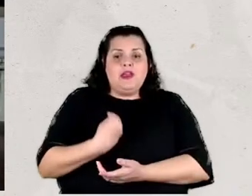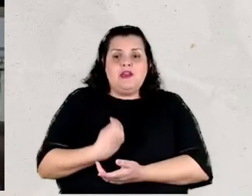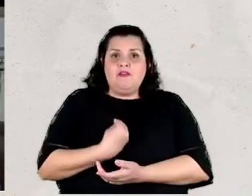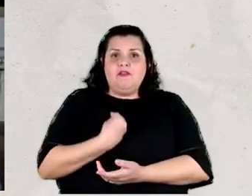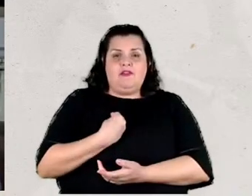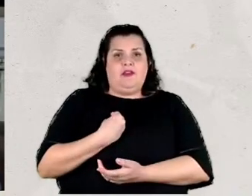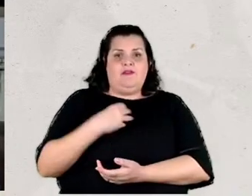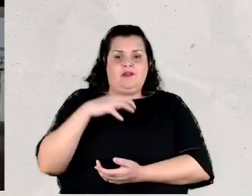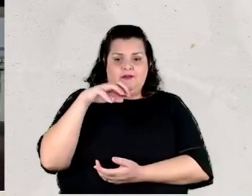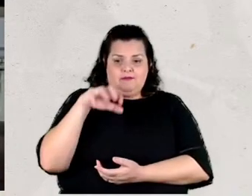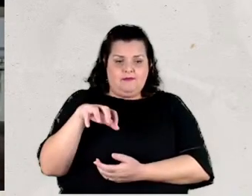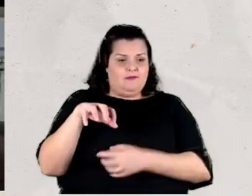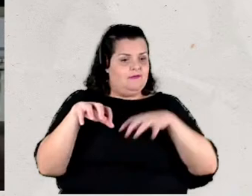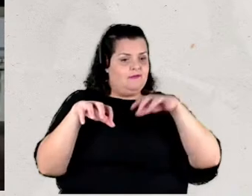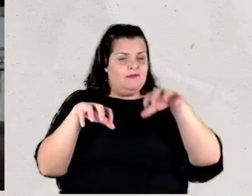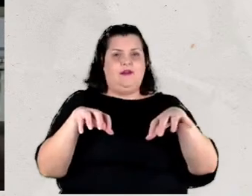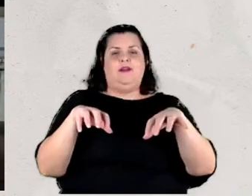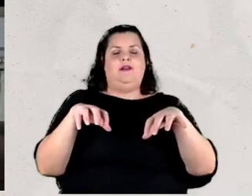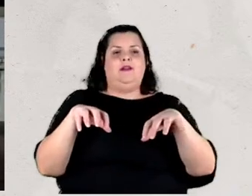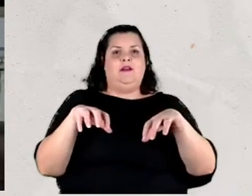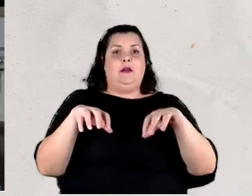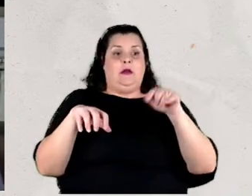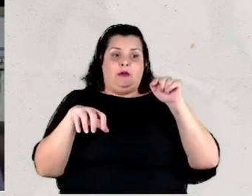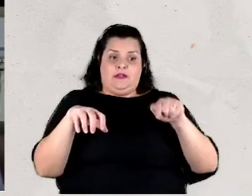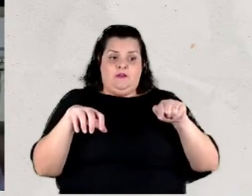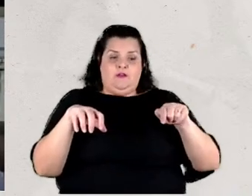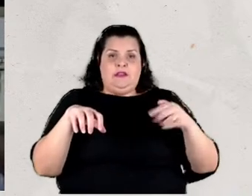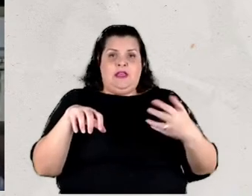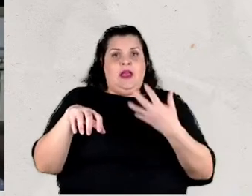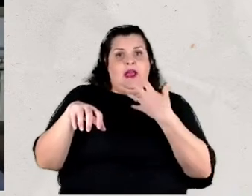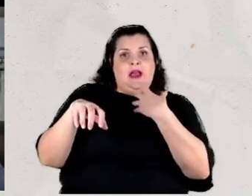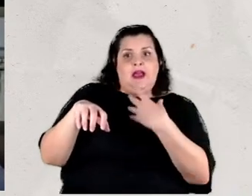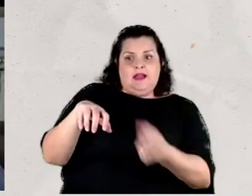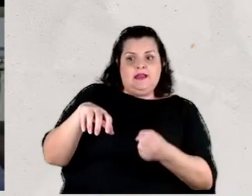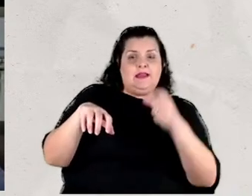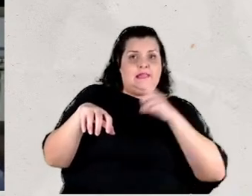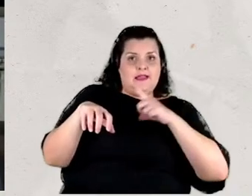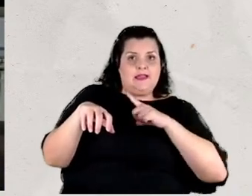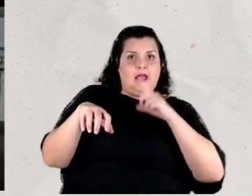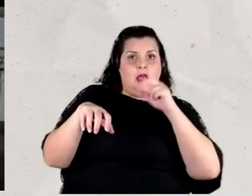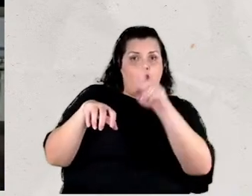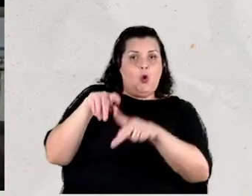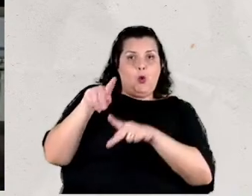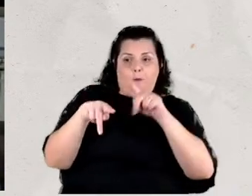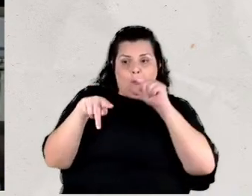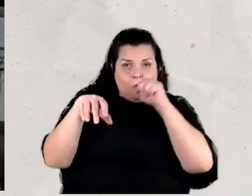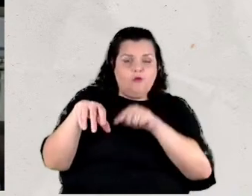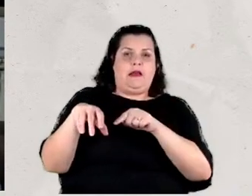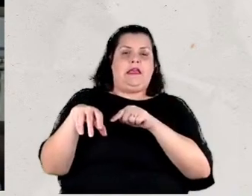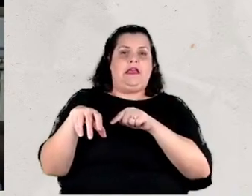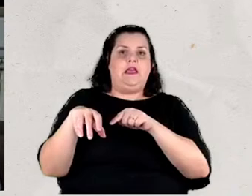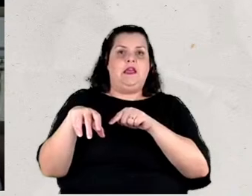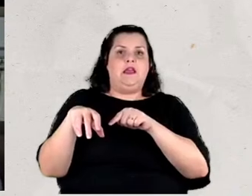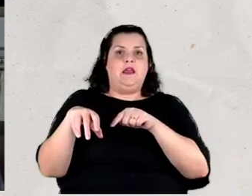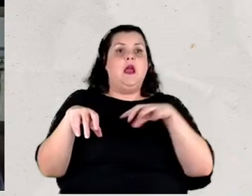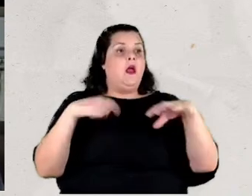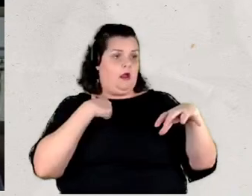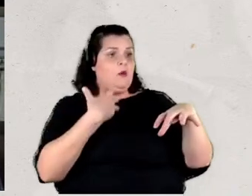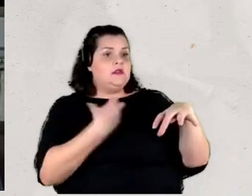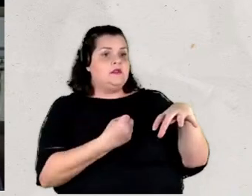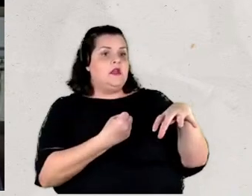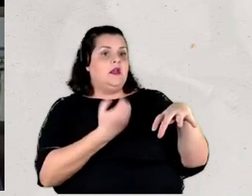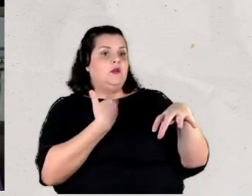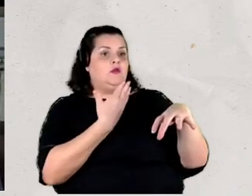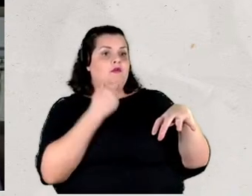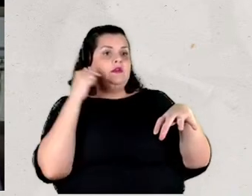asking me why I included BDS supporters, most Palestinians are BDS supporters. And what I was really